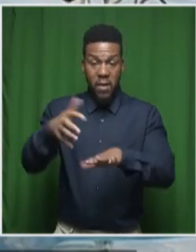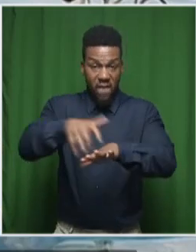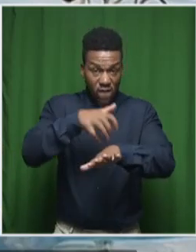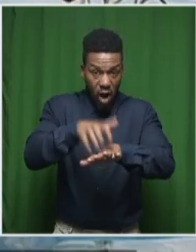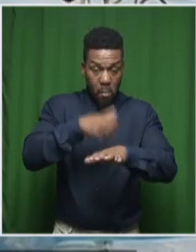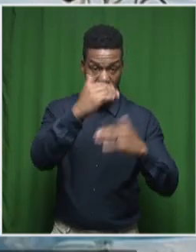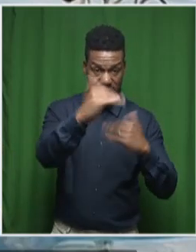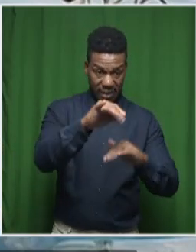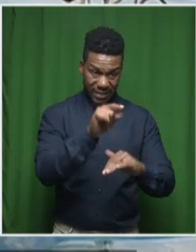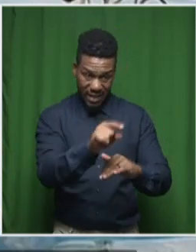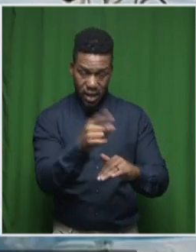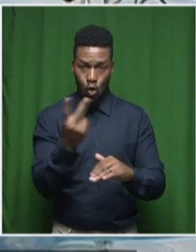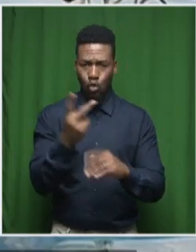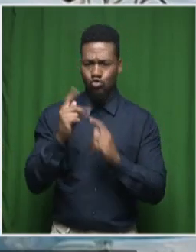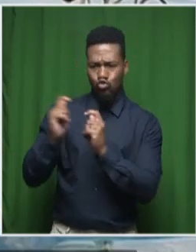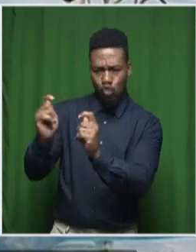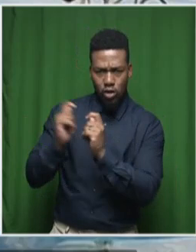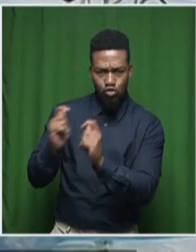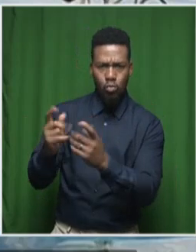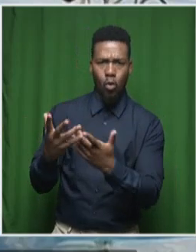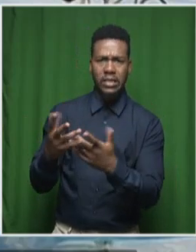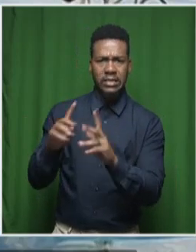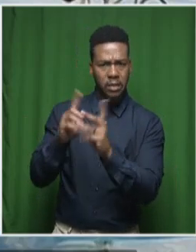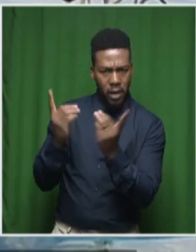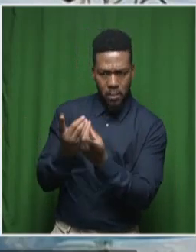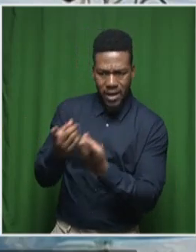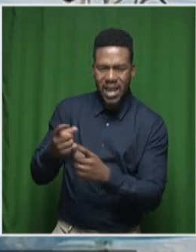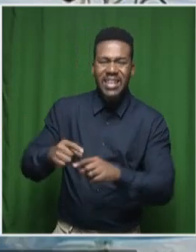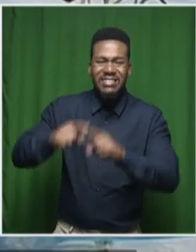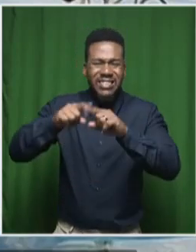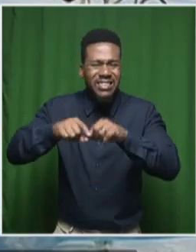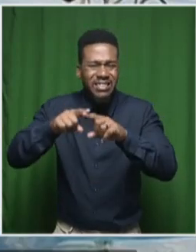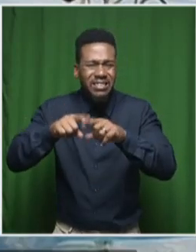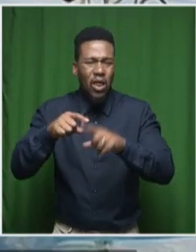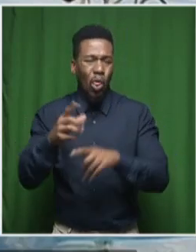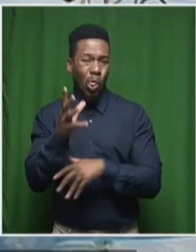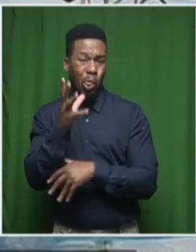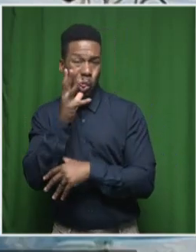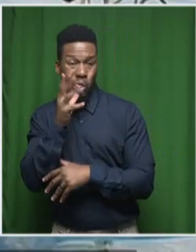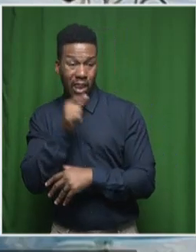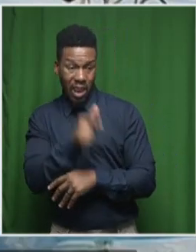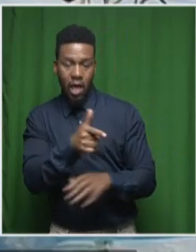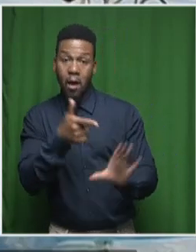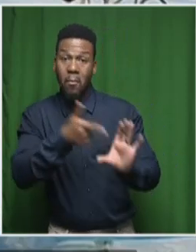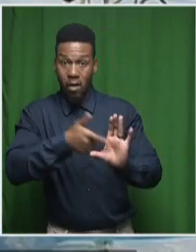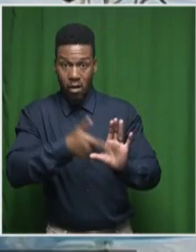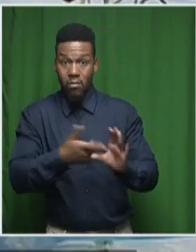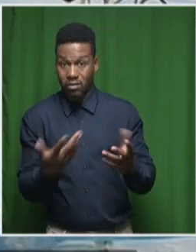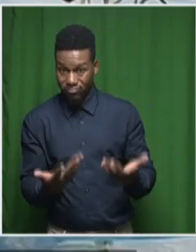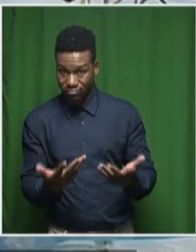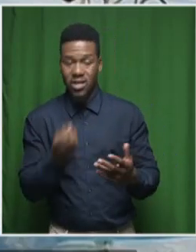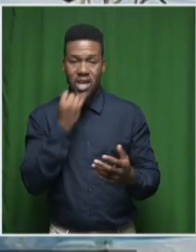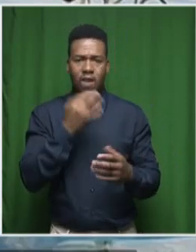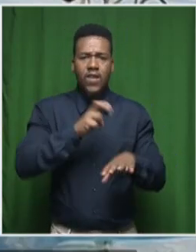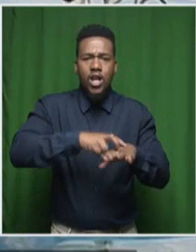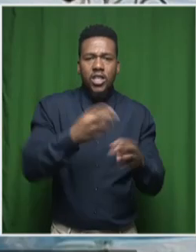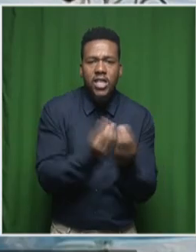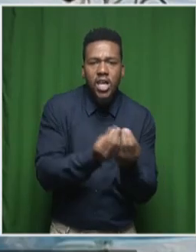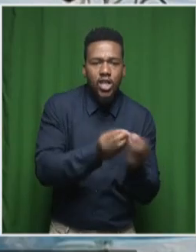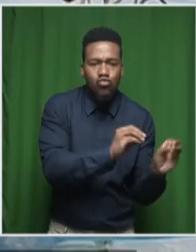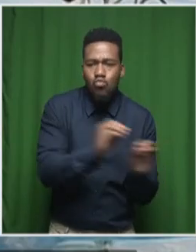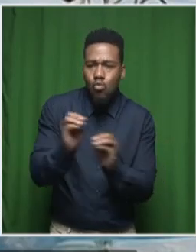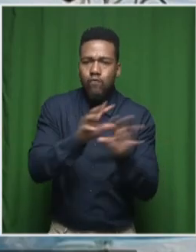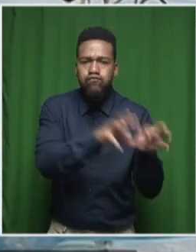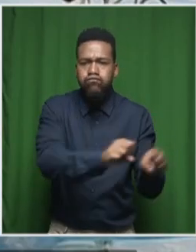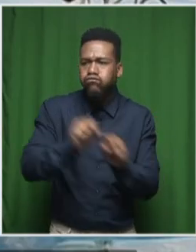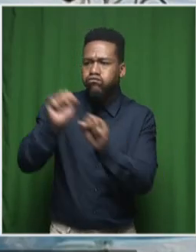or even transport and logistics, are heavily reliant on the use of fuel to be able to move goods, primarily whether it be goods that you and I